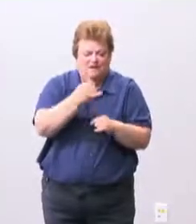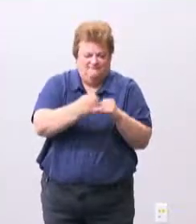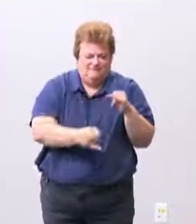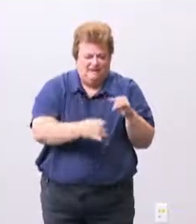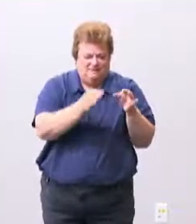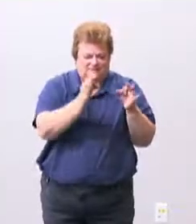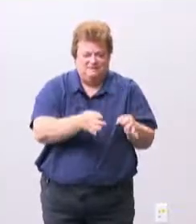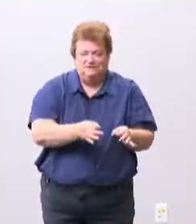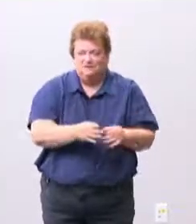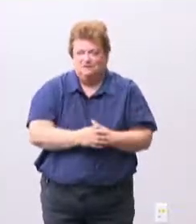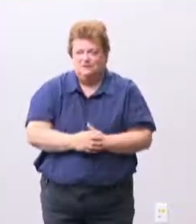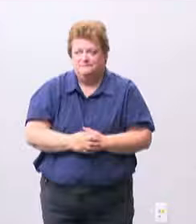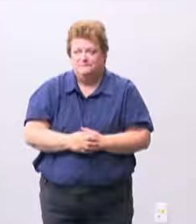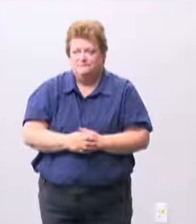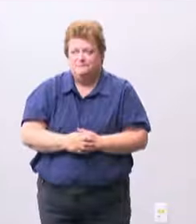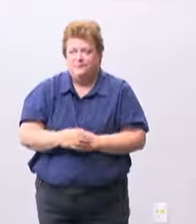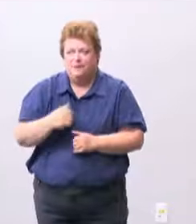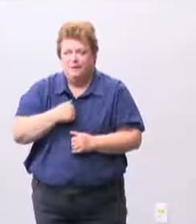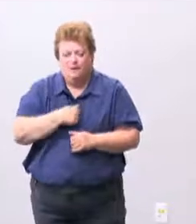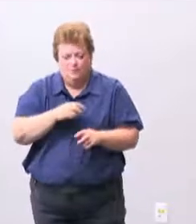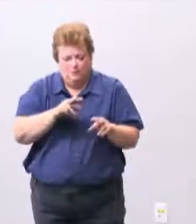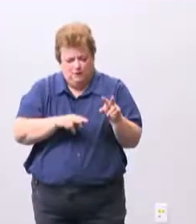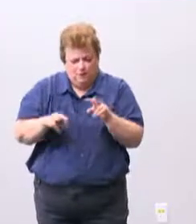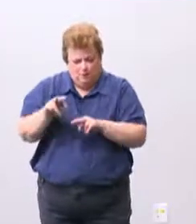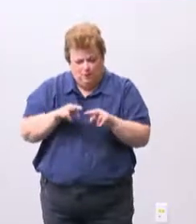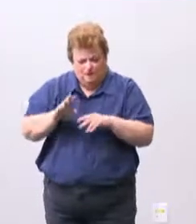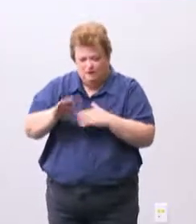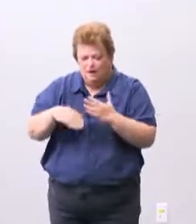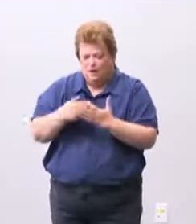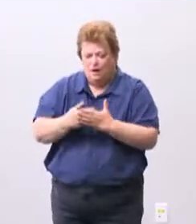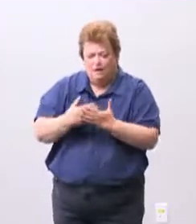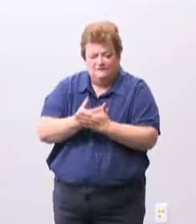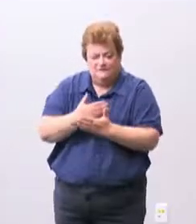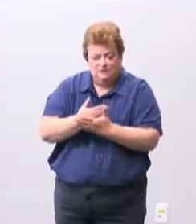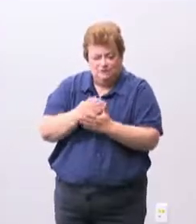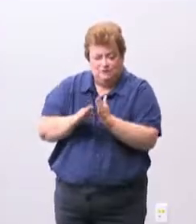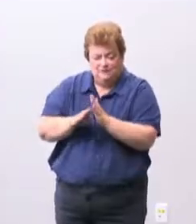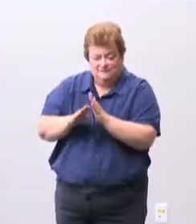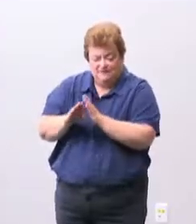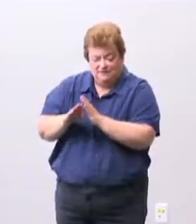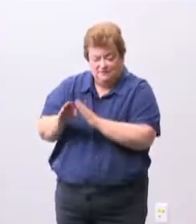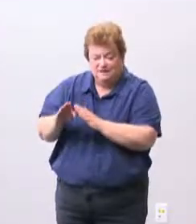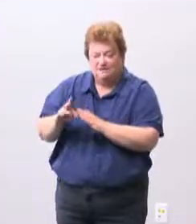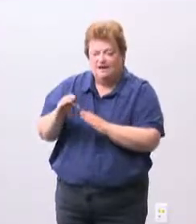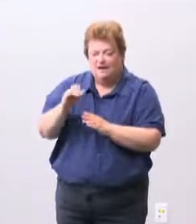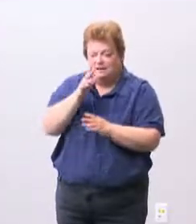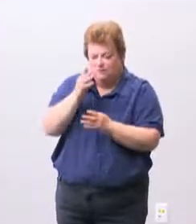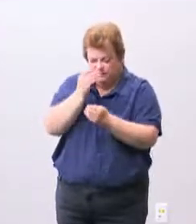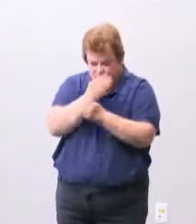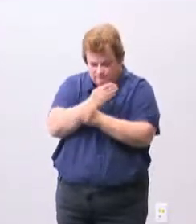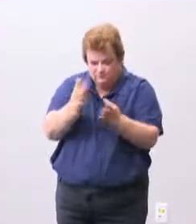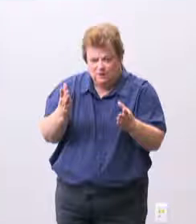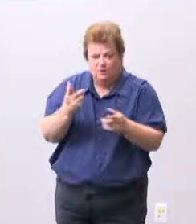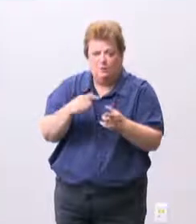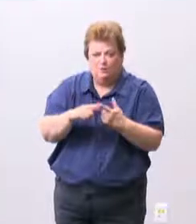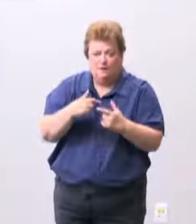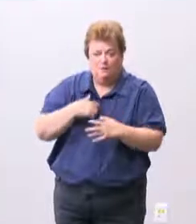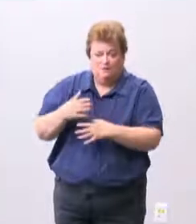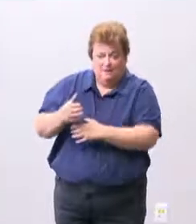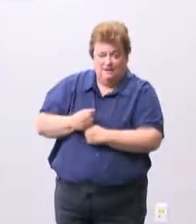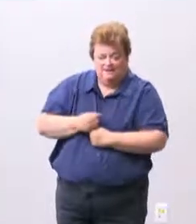decision. We are monitoring new developments closely and will provide more information as soon as it becomes